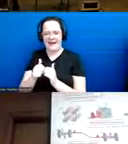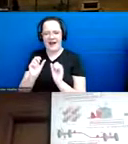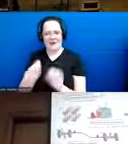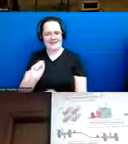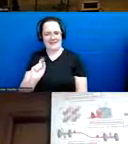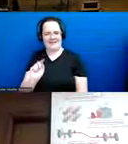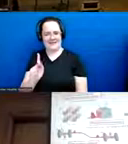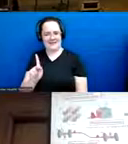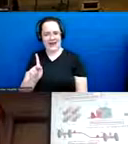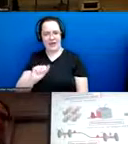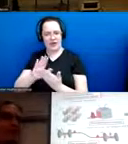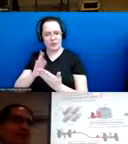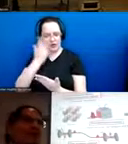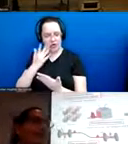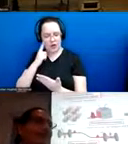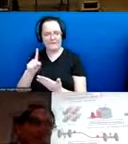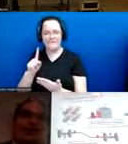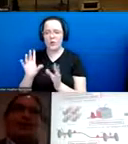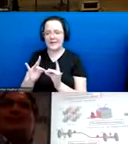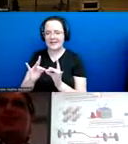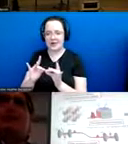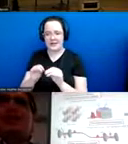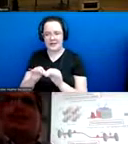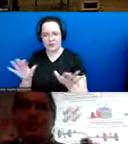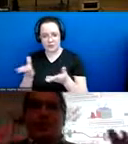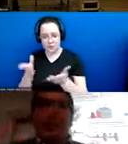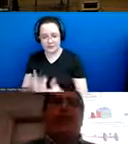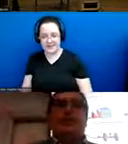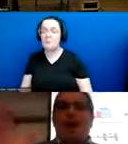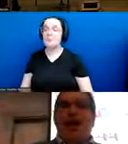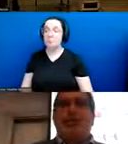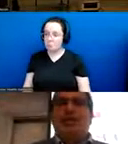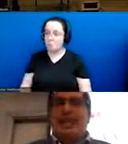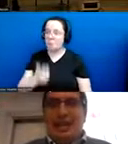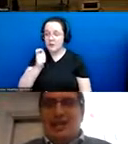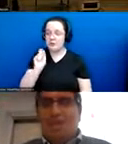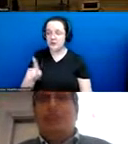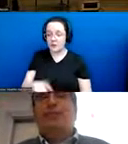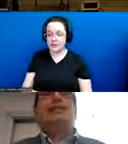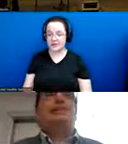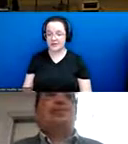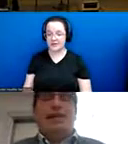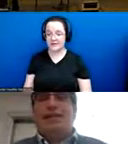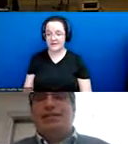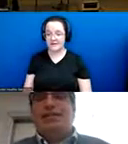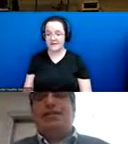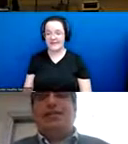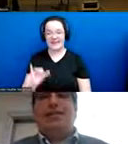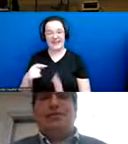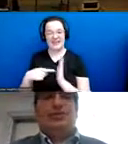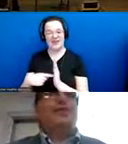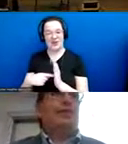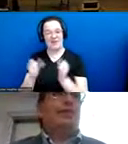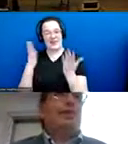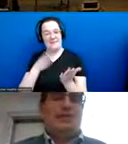approach is going to look for entanglement distribution services, right? Those are really interesting questions. that somehow show the multidisciplinarity